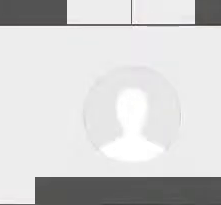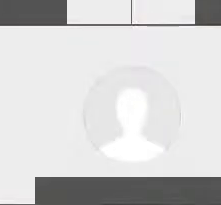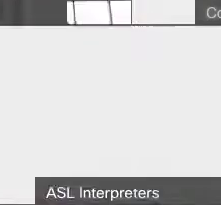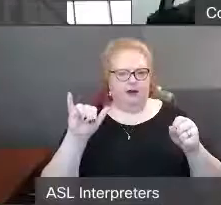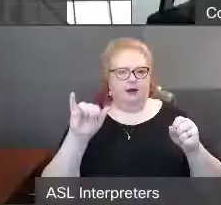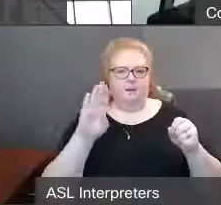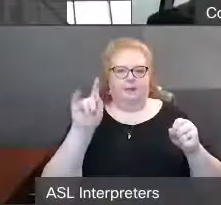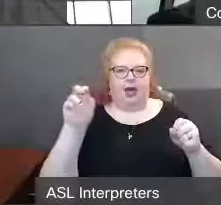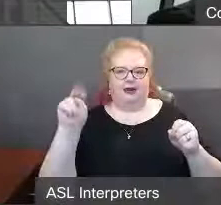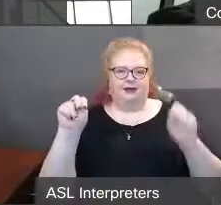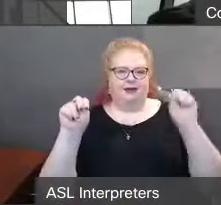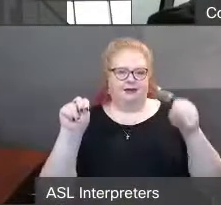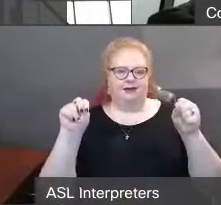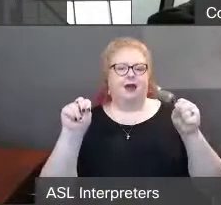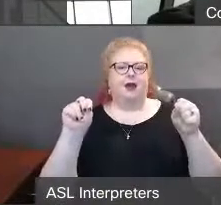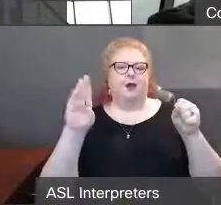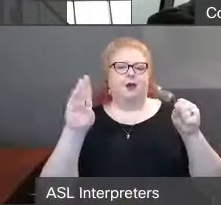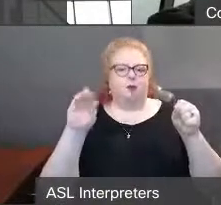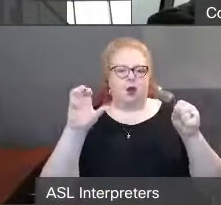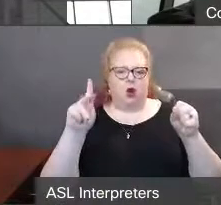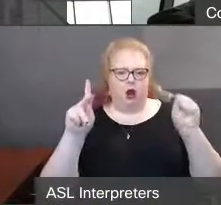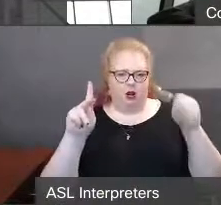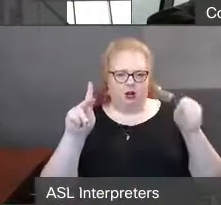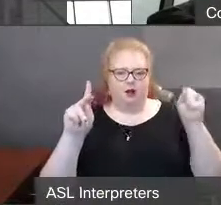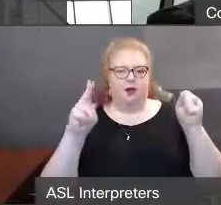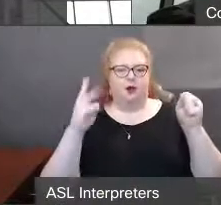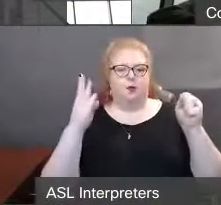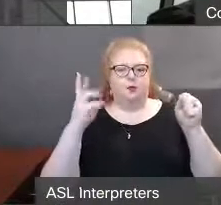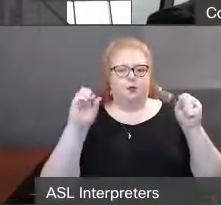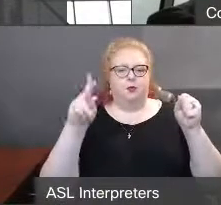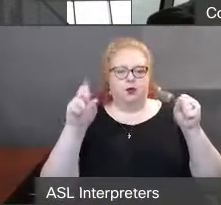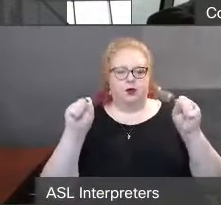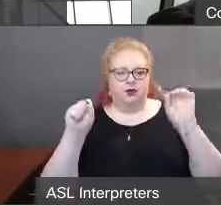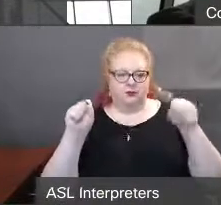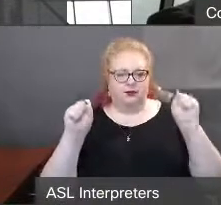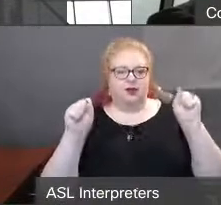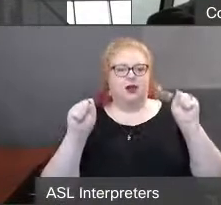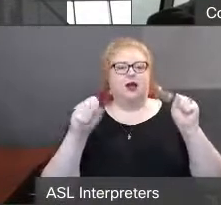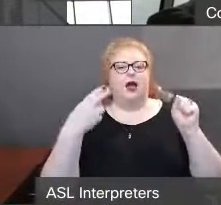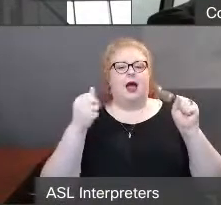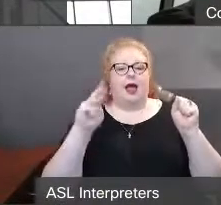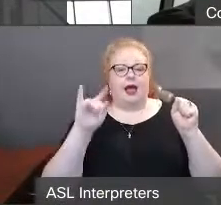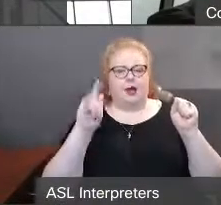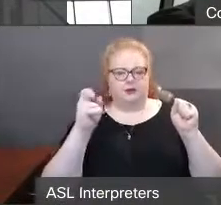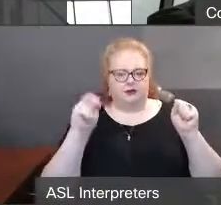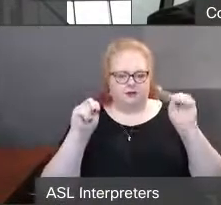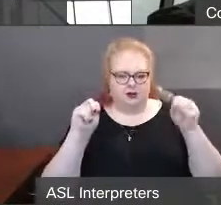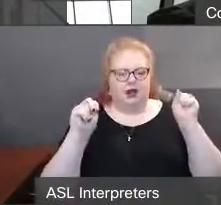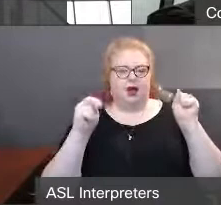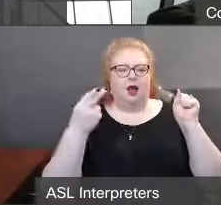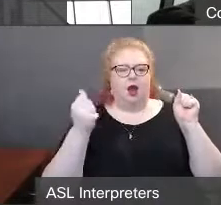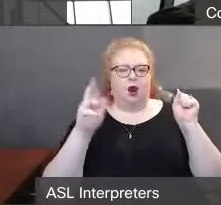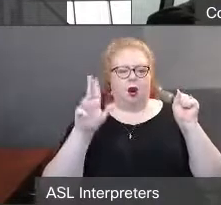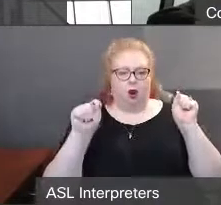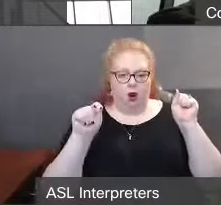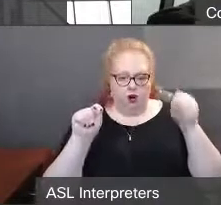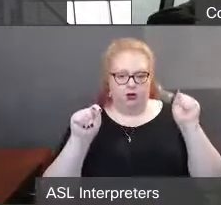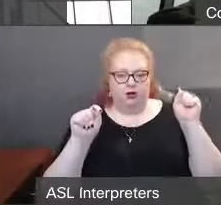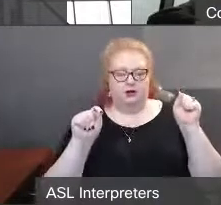Benton. Aye. Brock. Aye. Brooks. Aye. Hamilton. Aye. Hart.